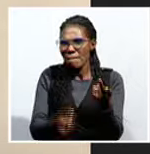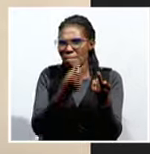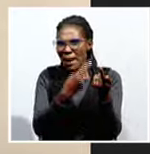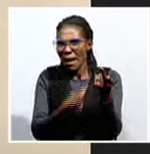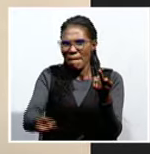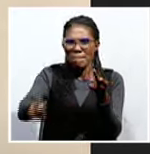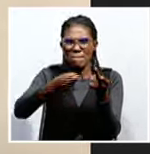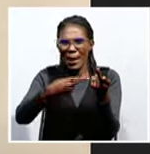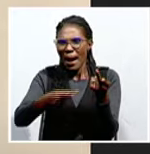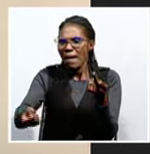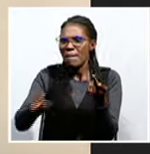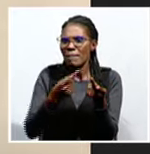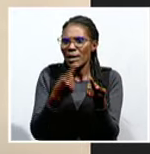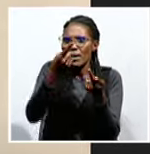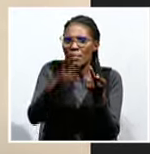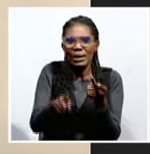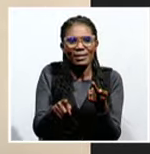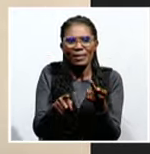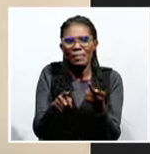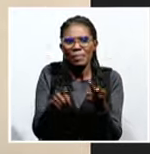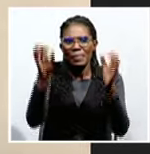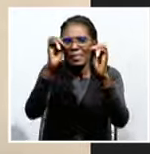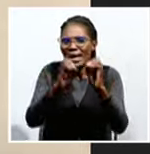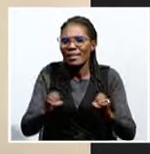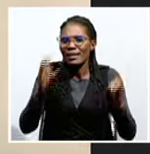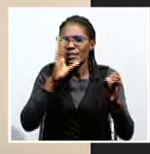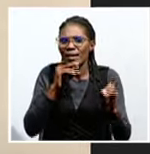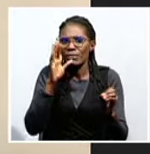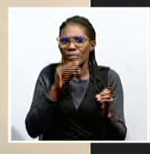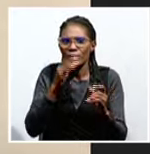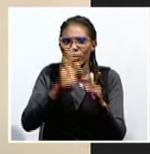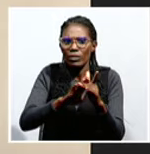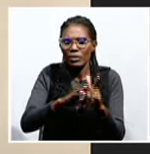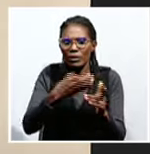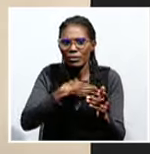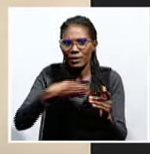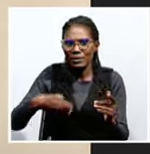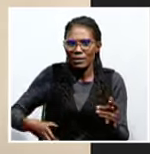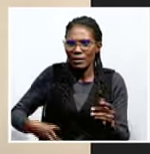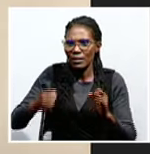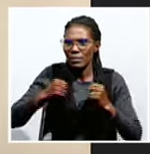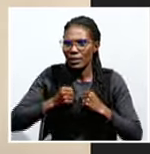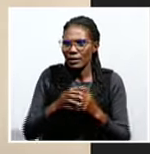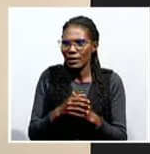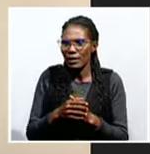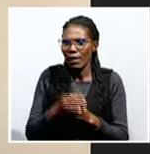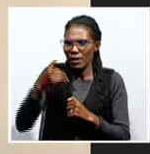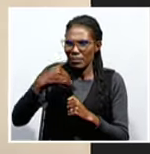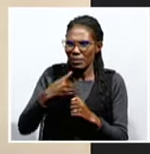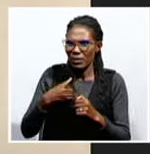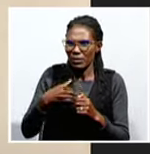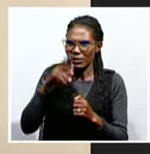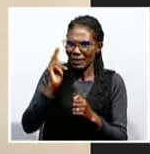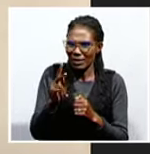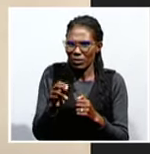messages, but nothing is saying something about our president. So I started scrolling